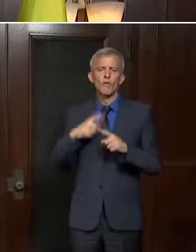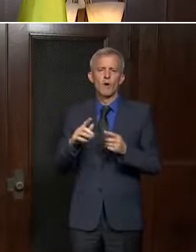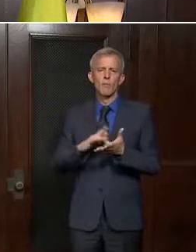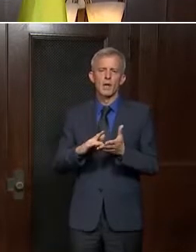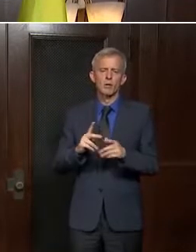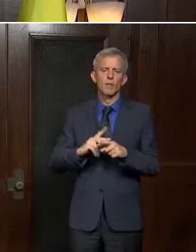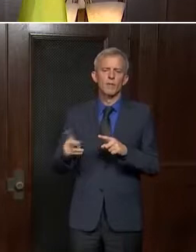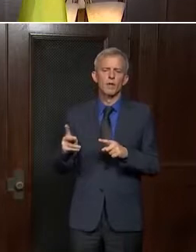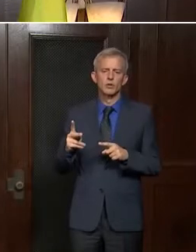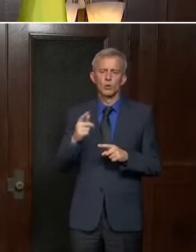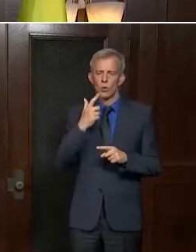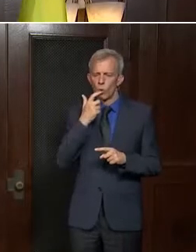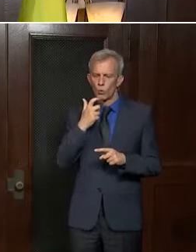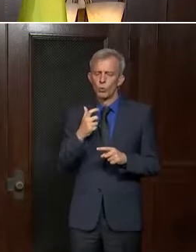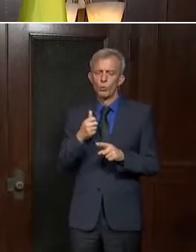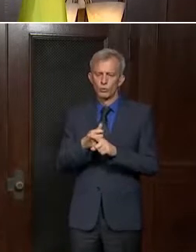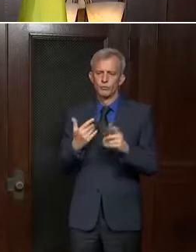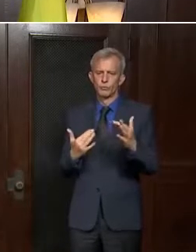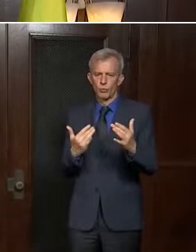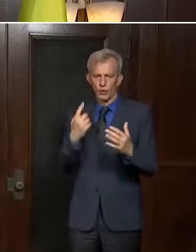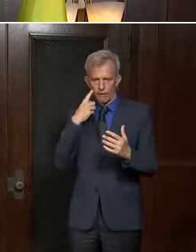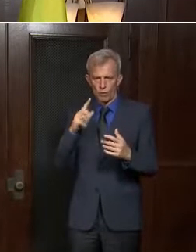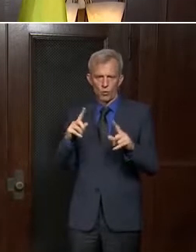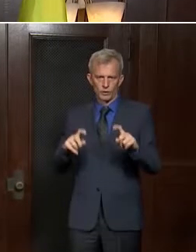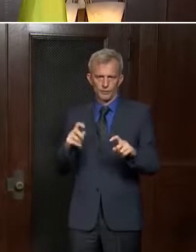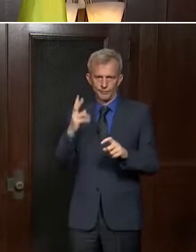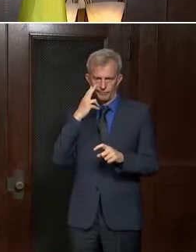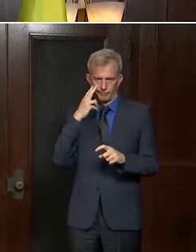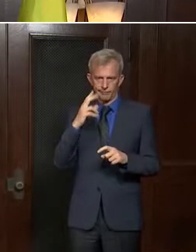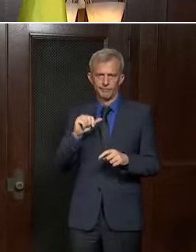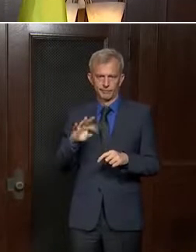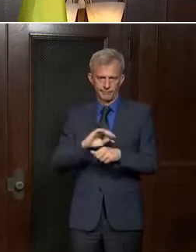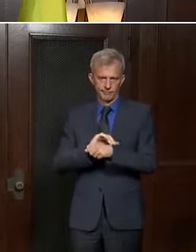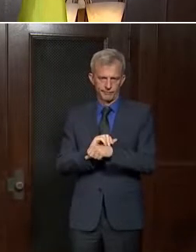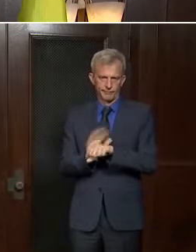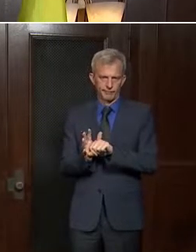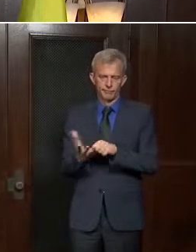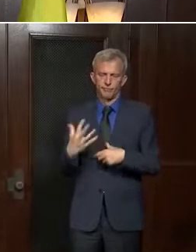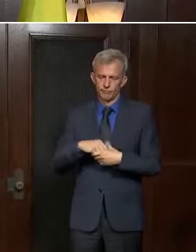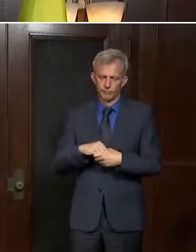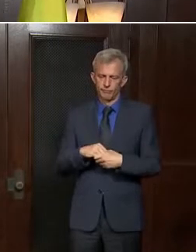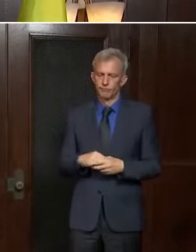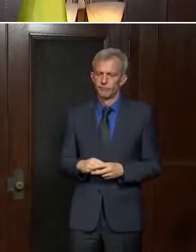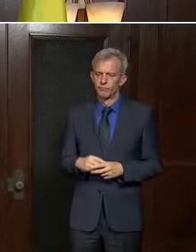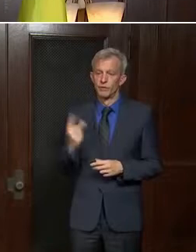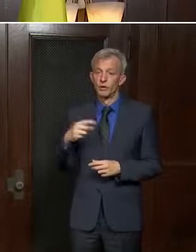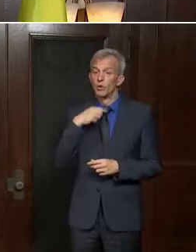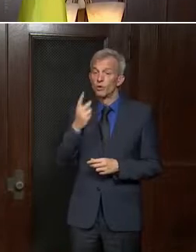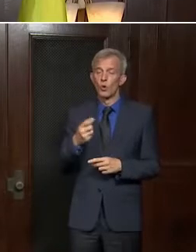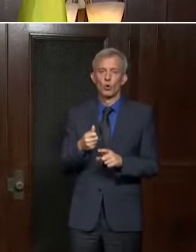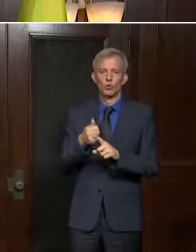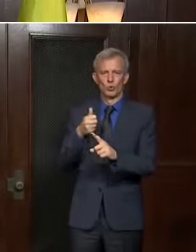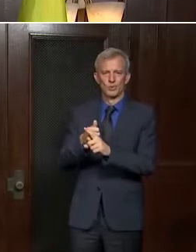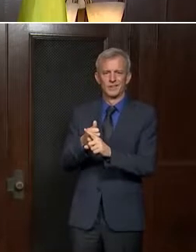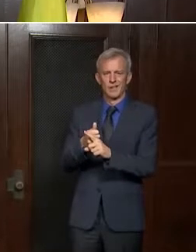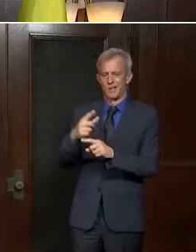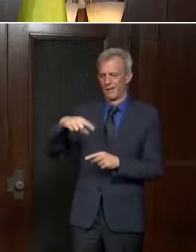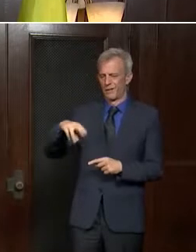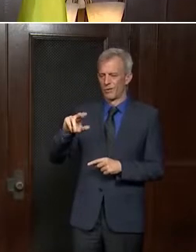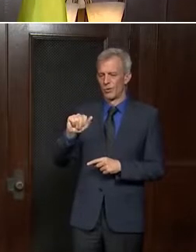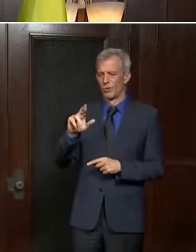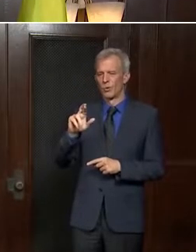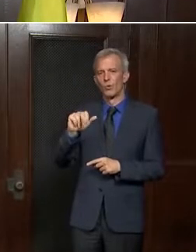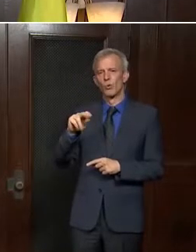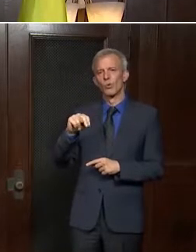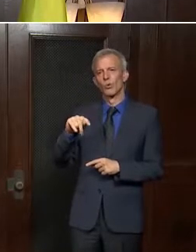who's awaiting her test to find out if she's positive, and she was told to self-quarantine for 2 weeks. The